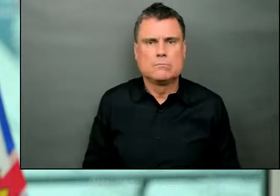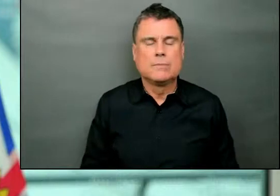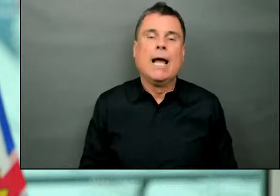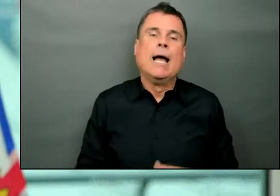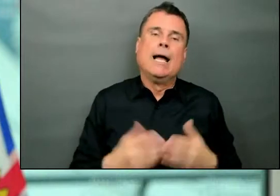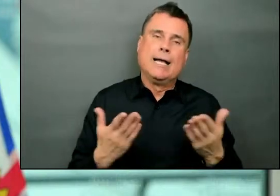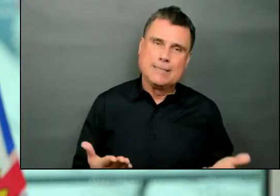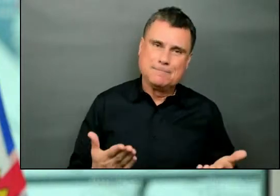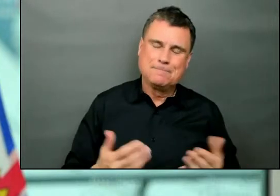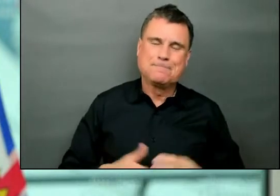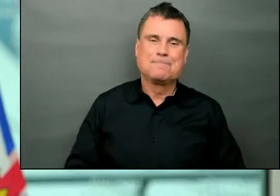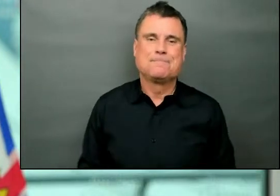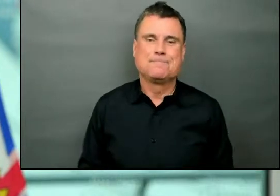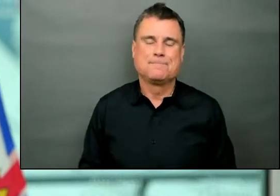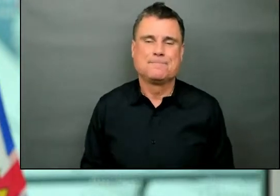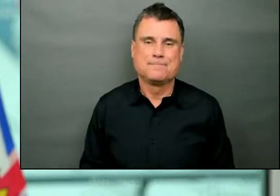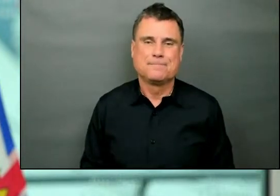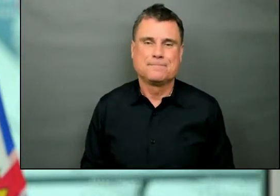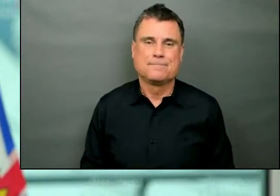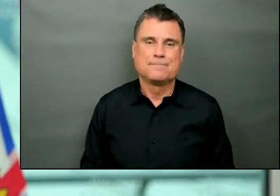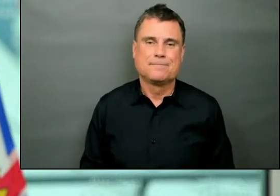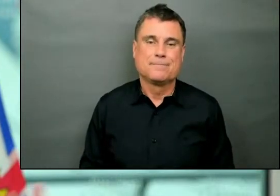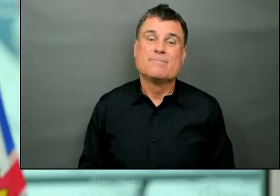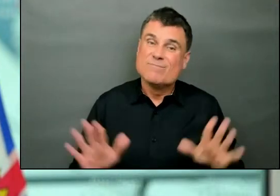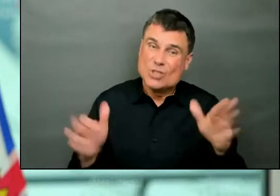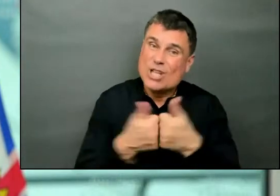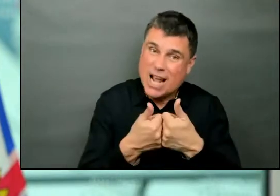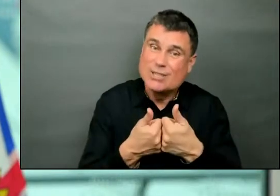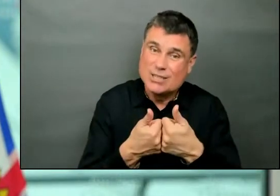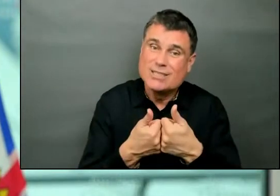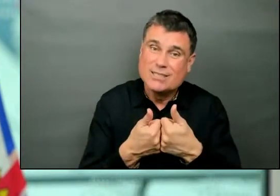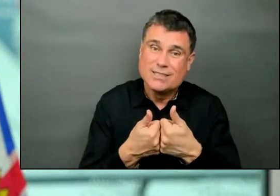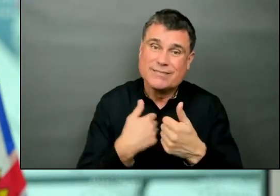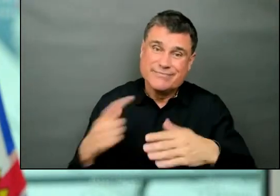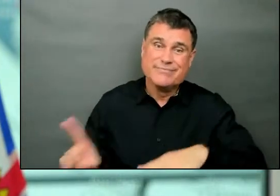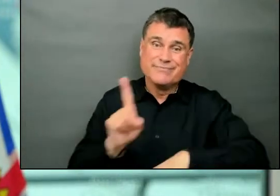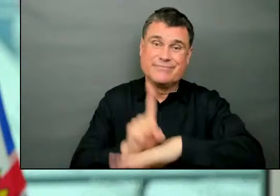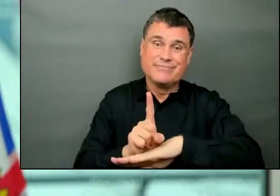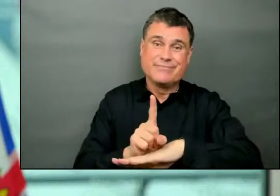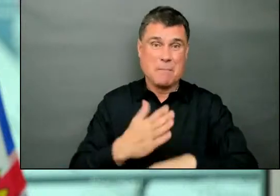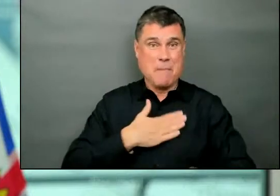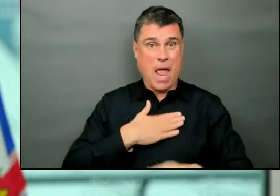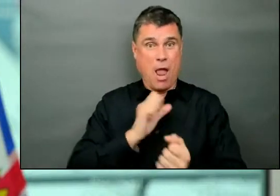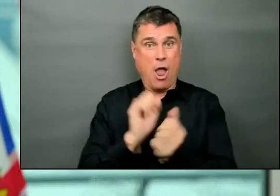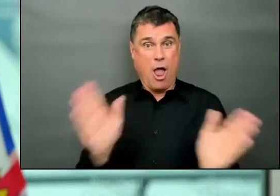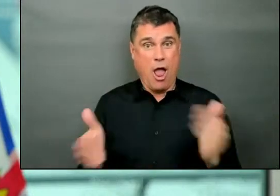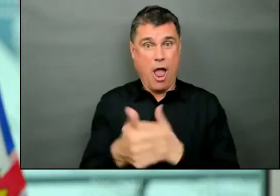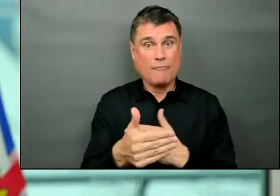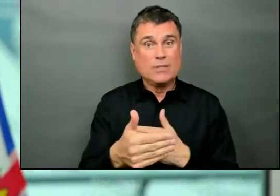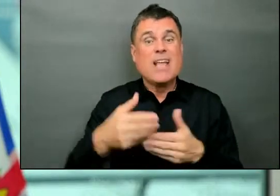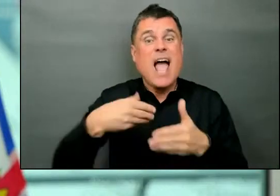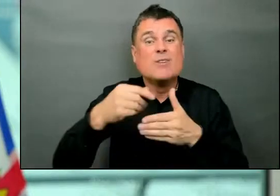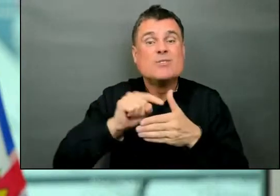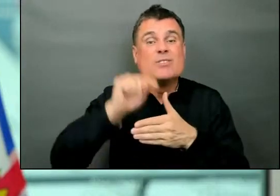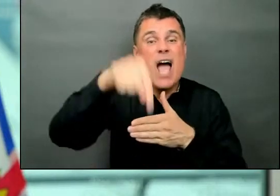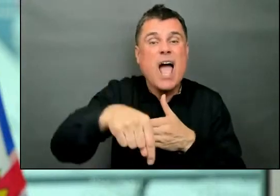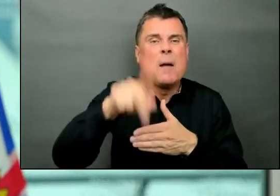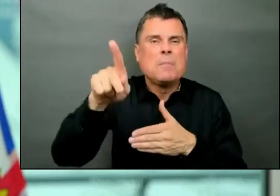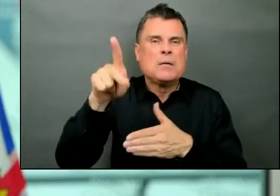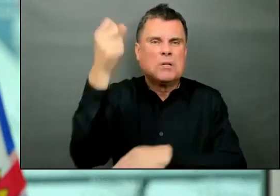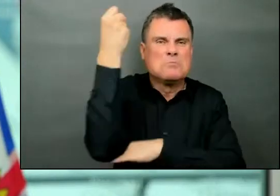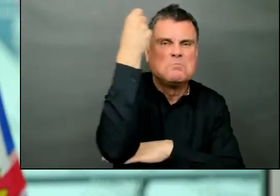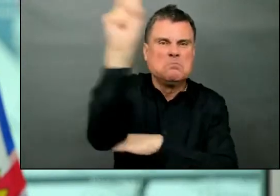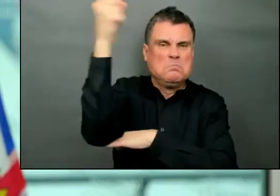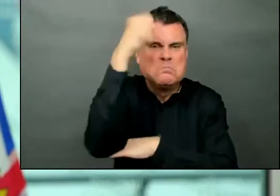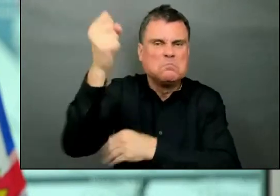people who have been protesting outside our office, and it affects me, but it also affects